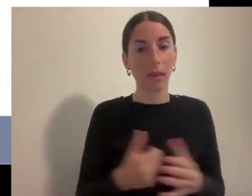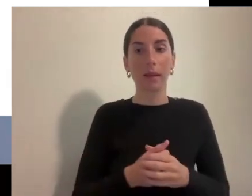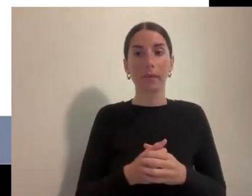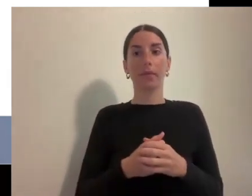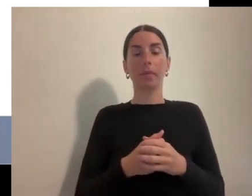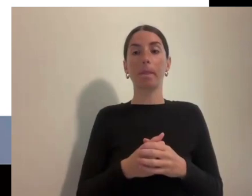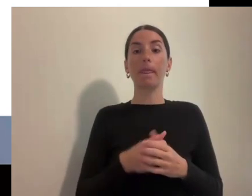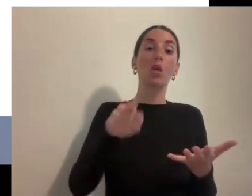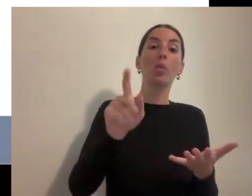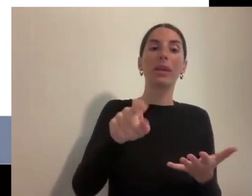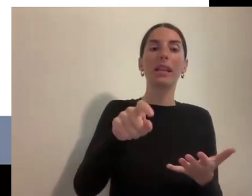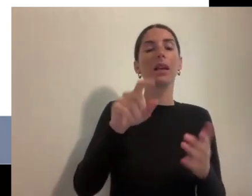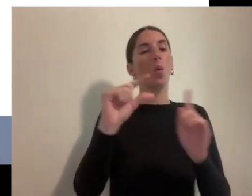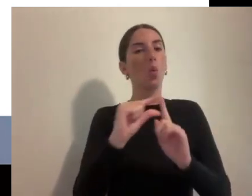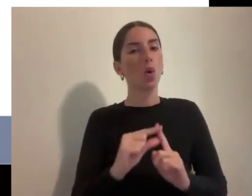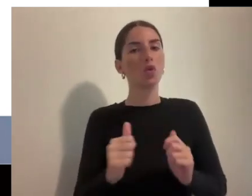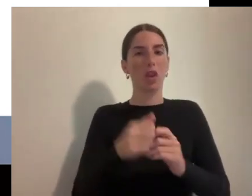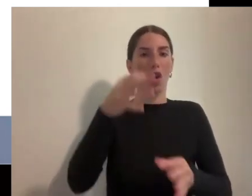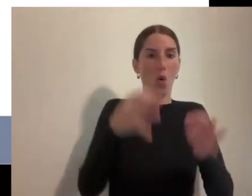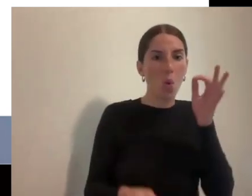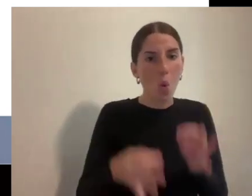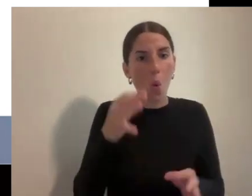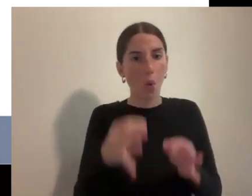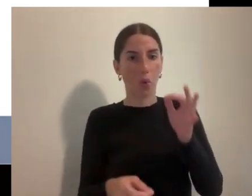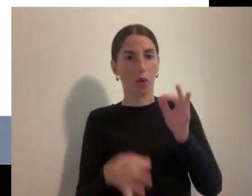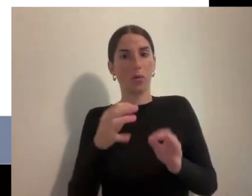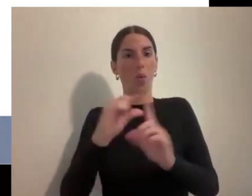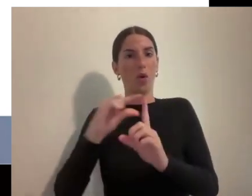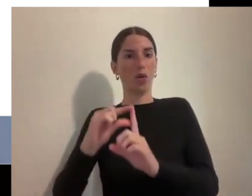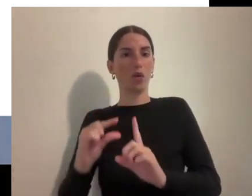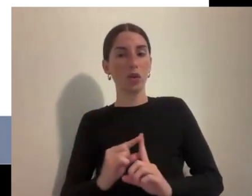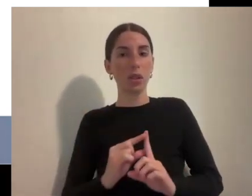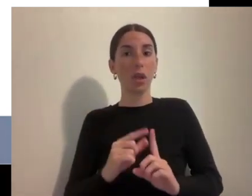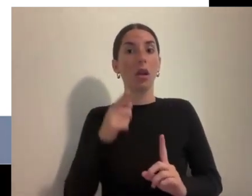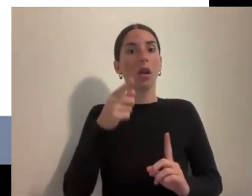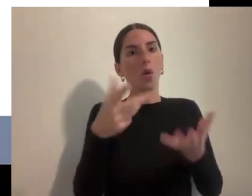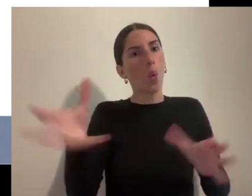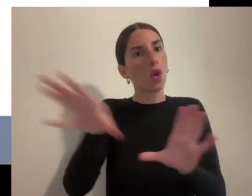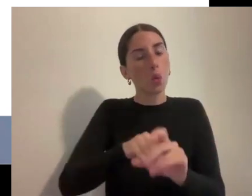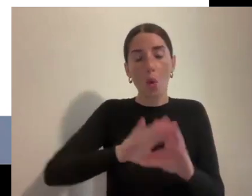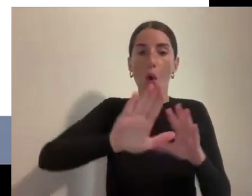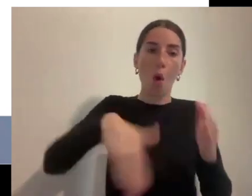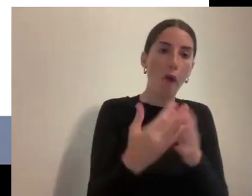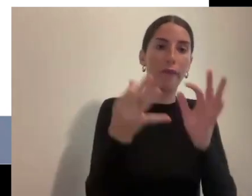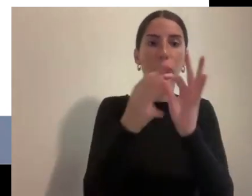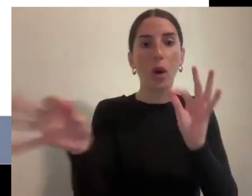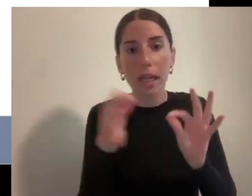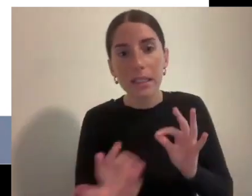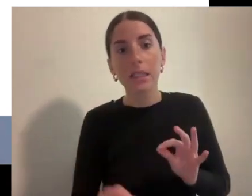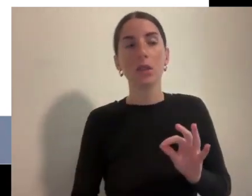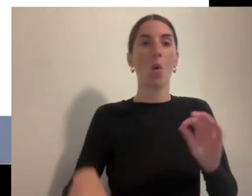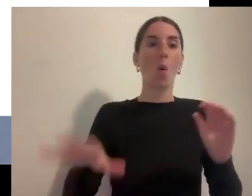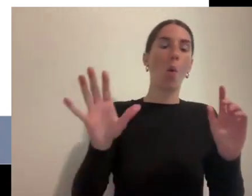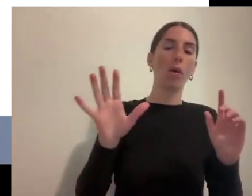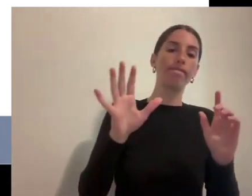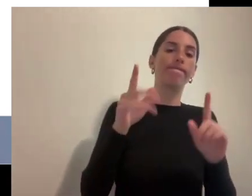need a glossary of court interpreting terms and you want to make sure that it includes all the phrases and expressions that are used by lawyers